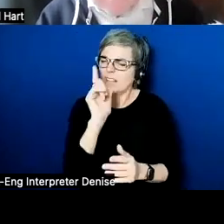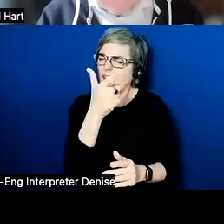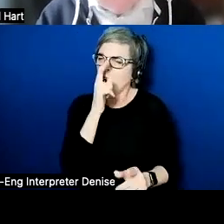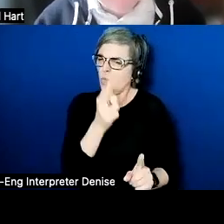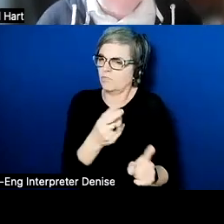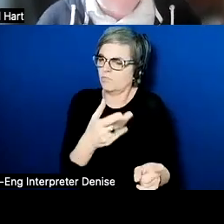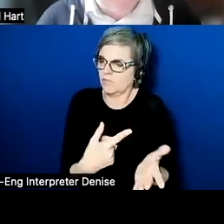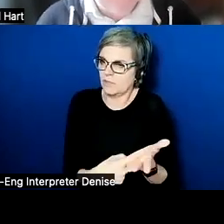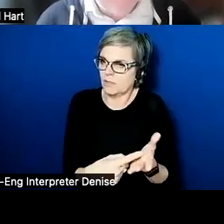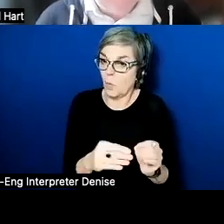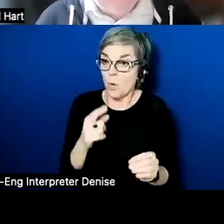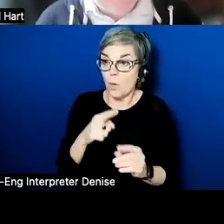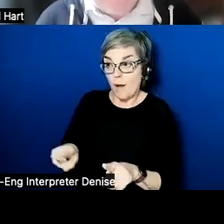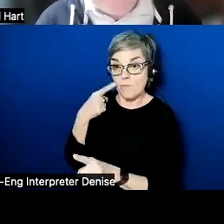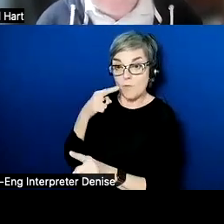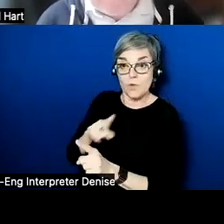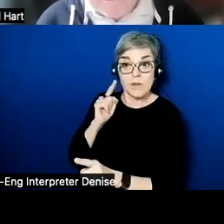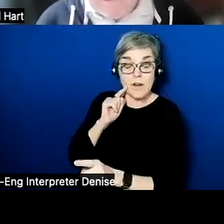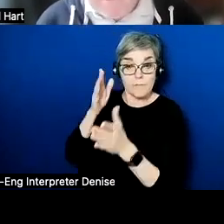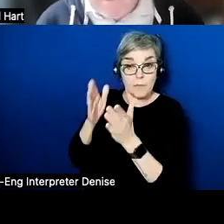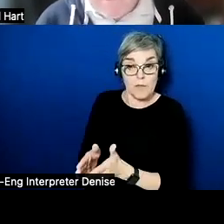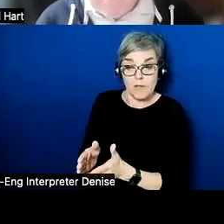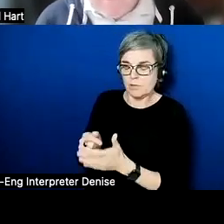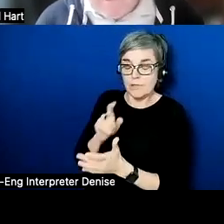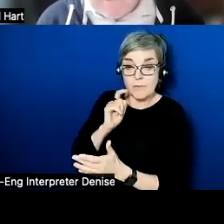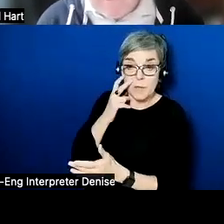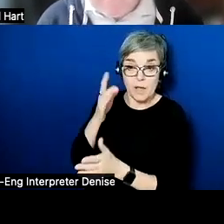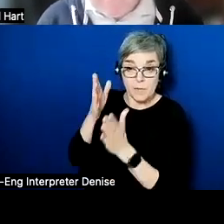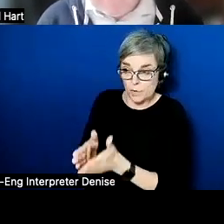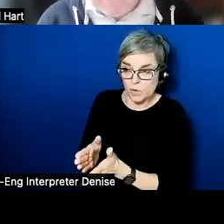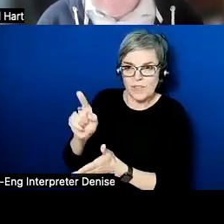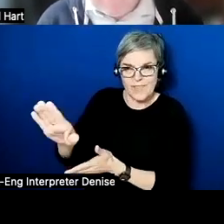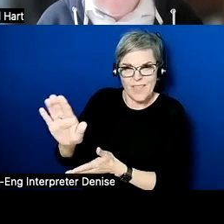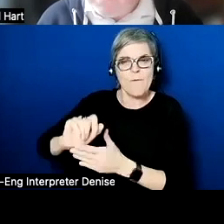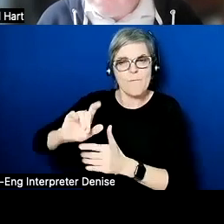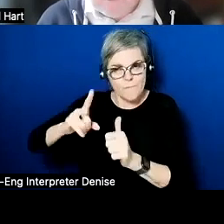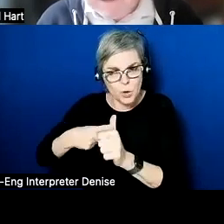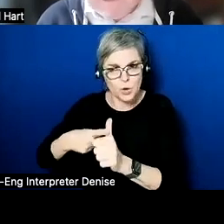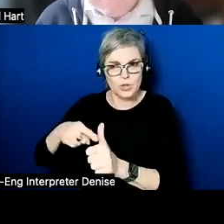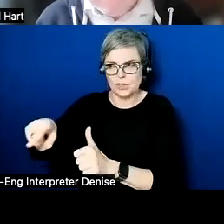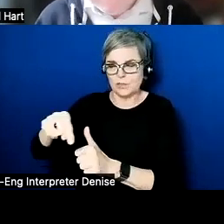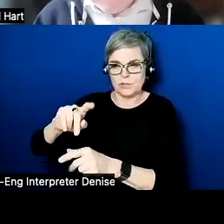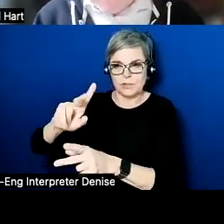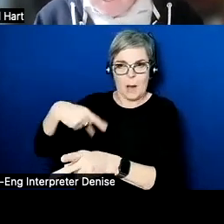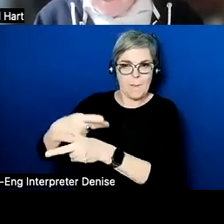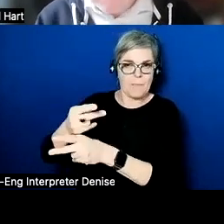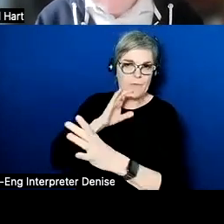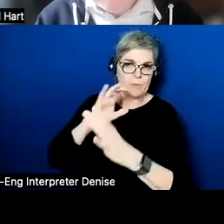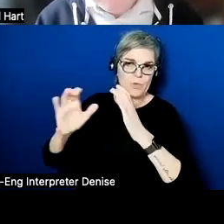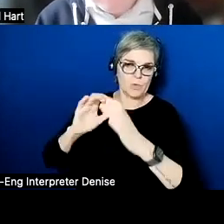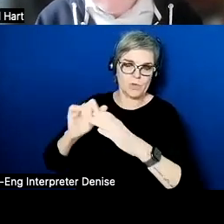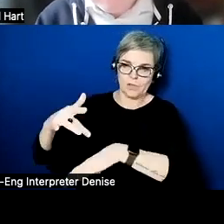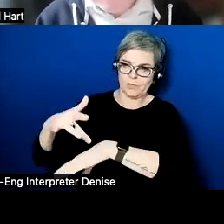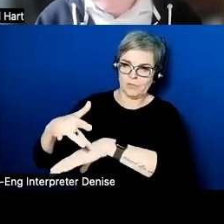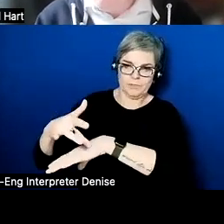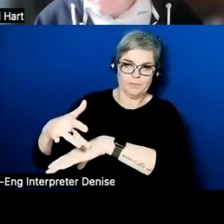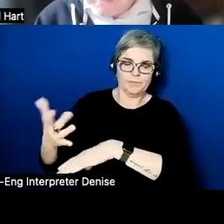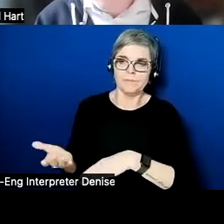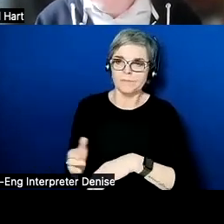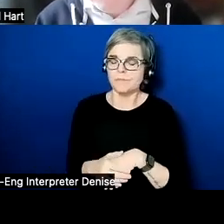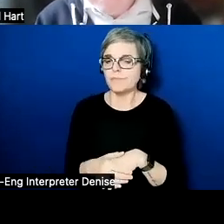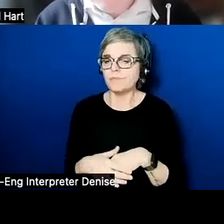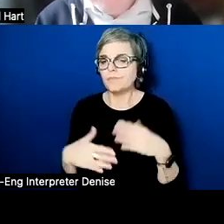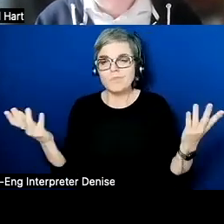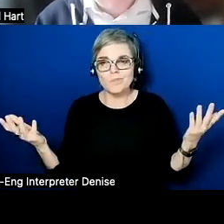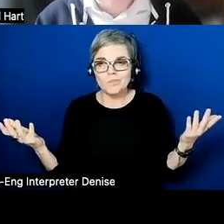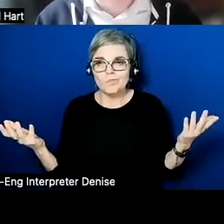yes, I think it is humbling, and for me, it's not always easy to walk into an interaction and think, I